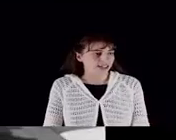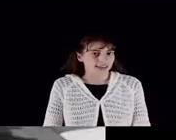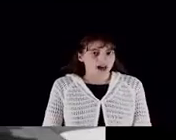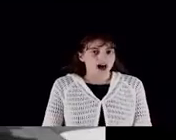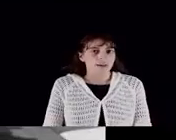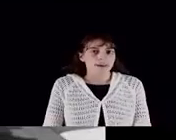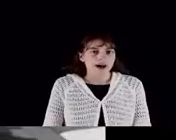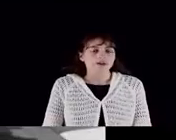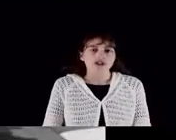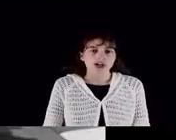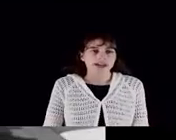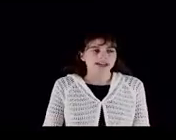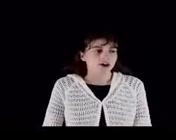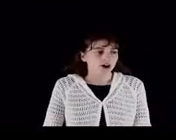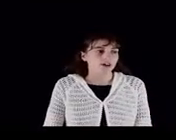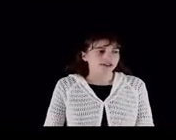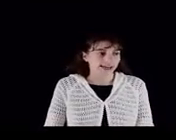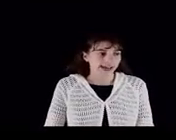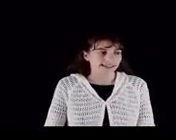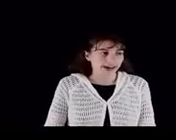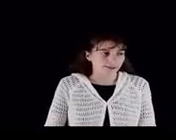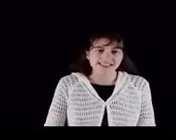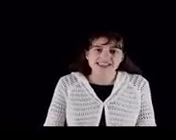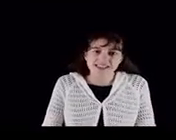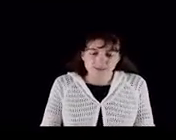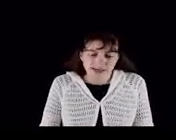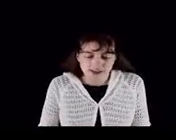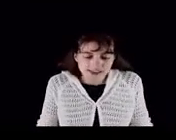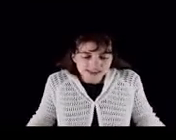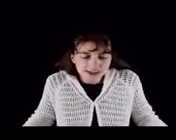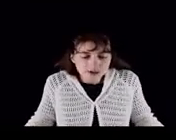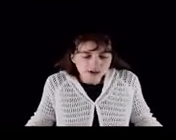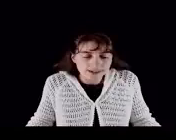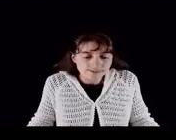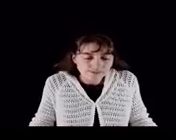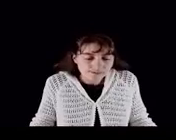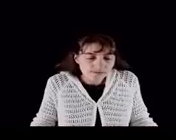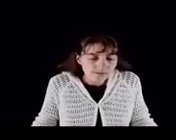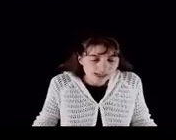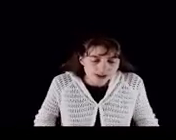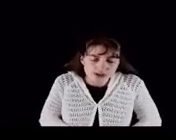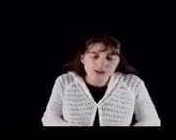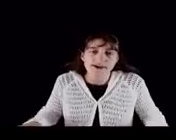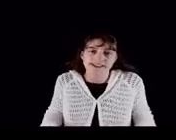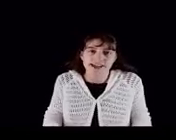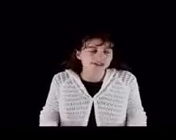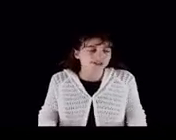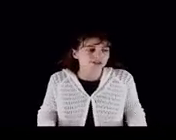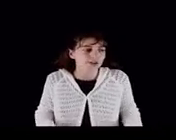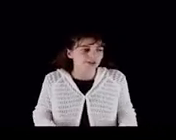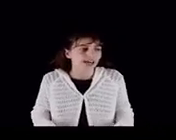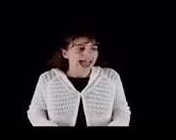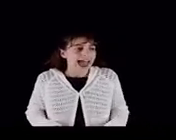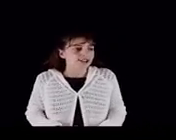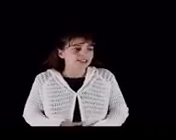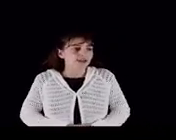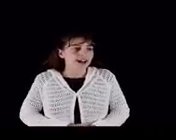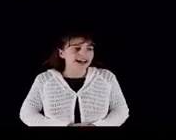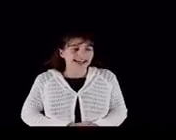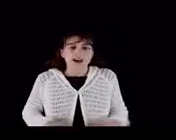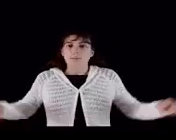regulations about shutting all the lights out. We can see in this picture, this little girl, she's only about 7 years old, and she